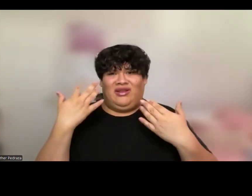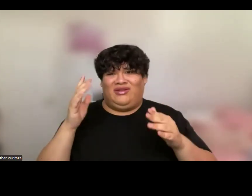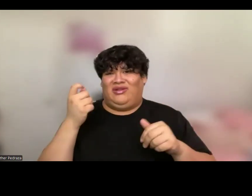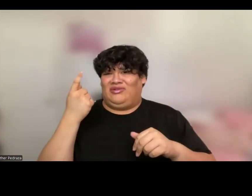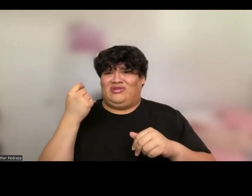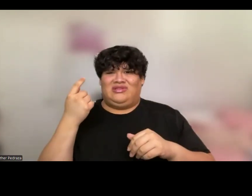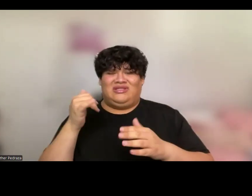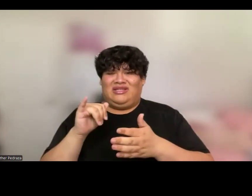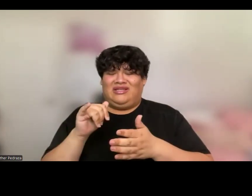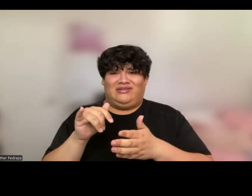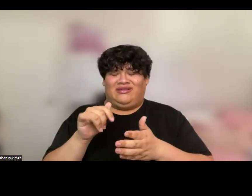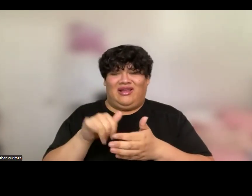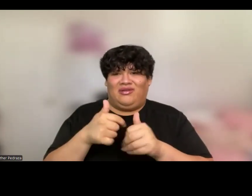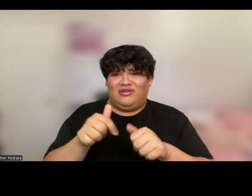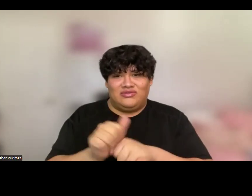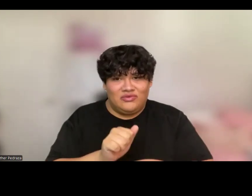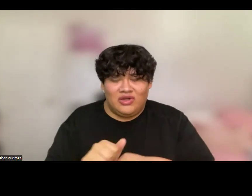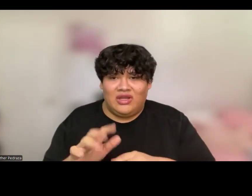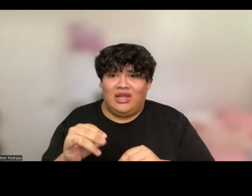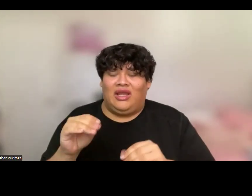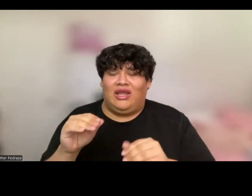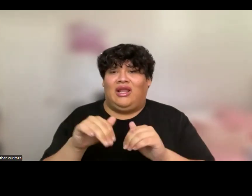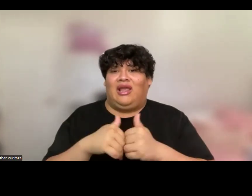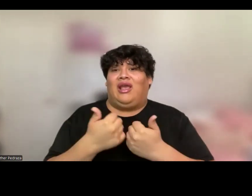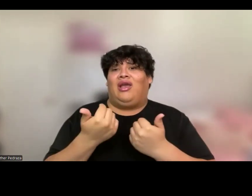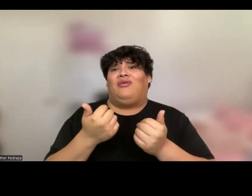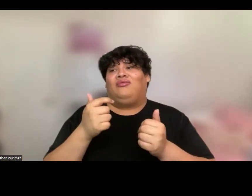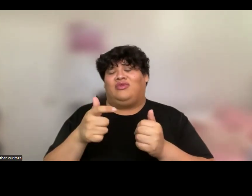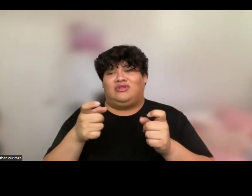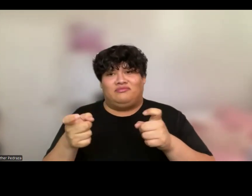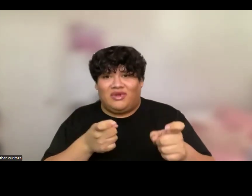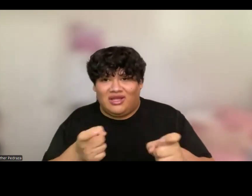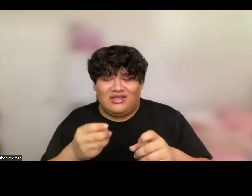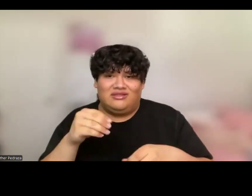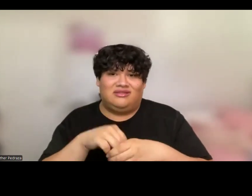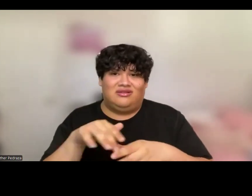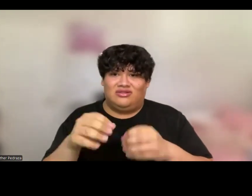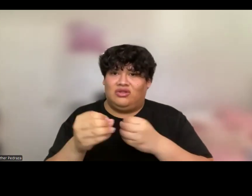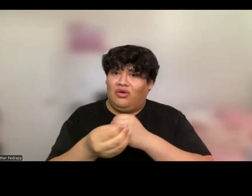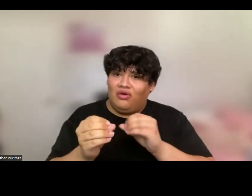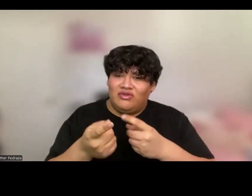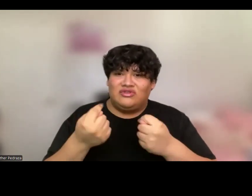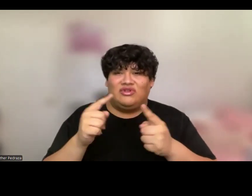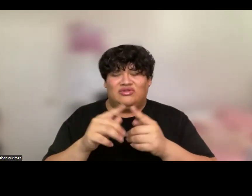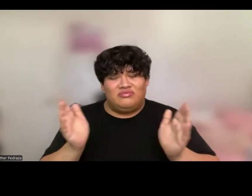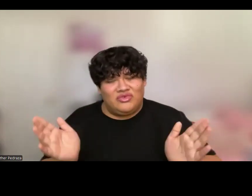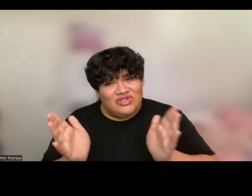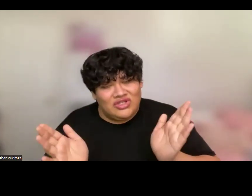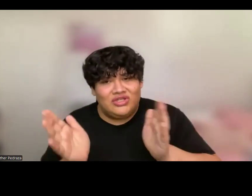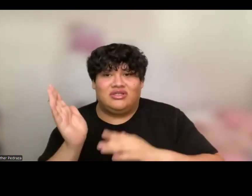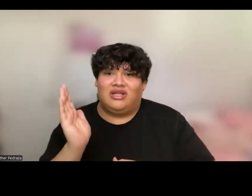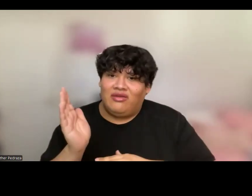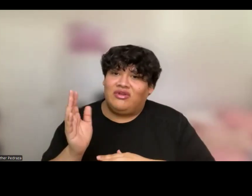the state's role and the ability of those of us in the State Ombudsman Office to push advocacy and work